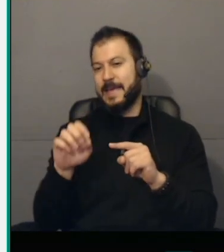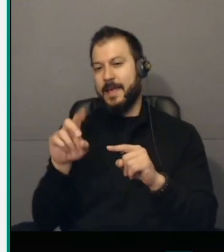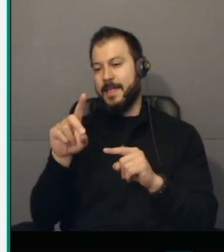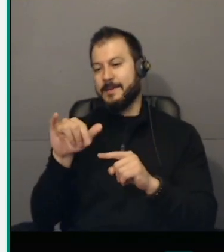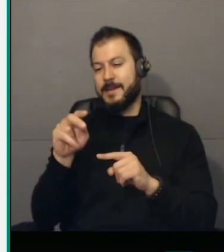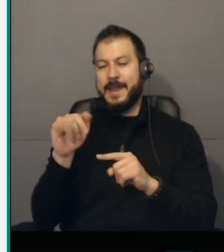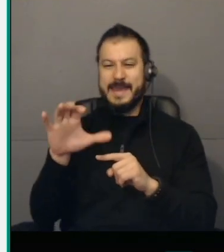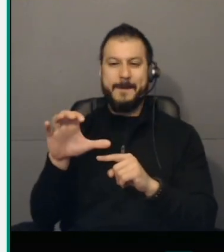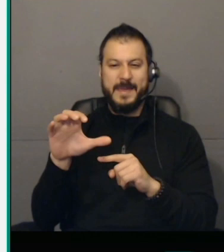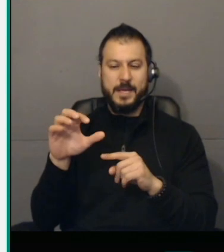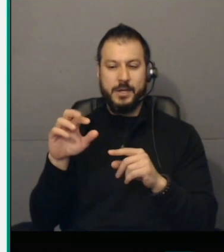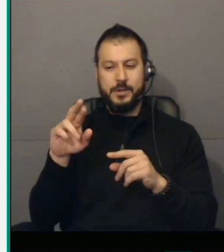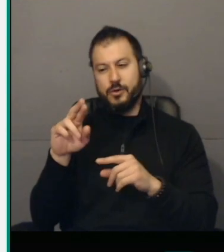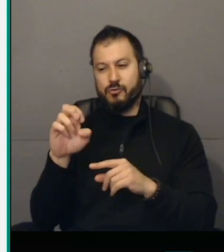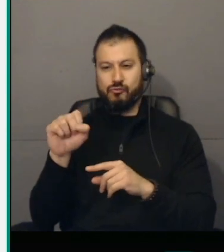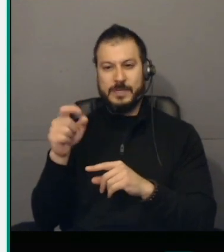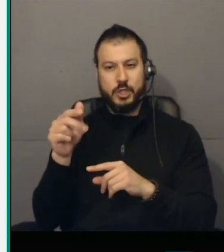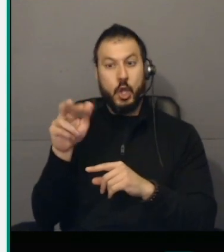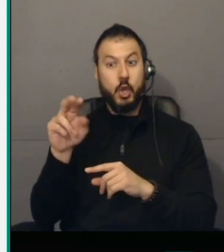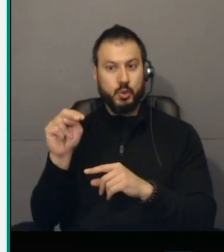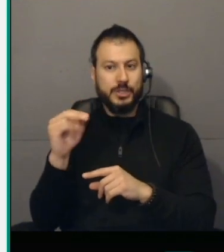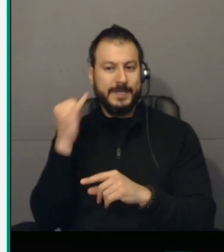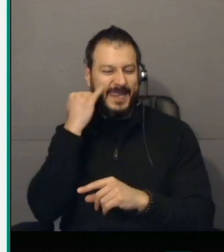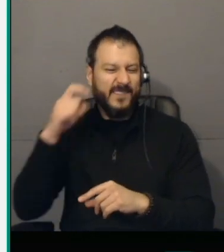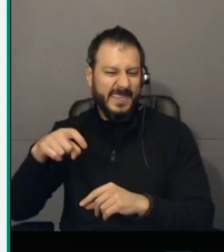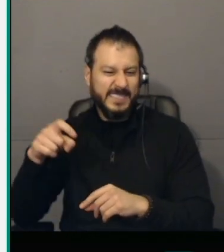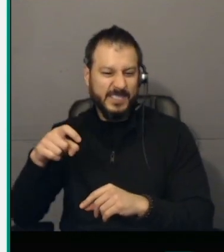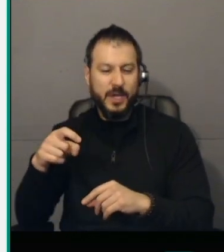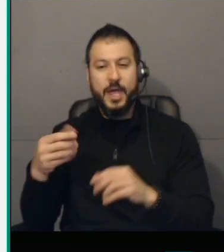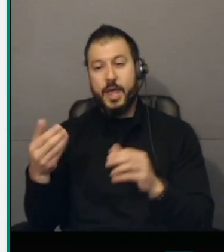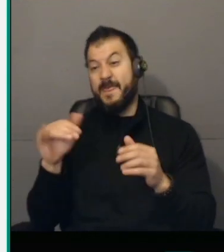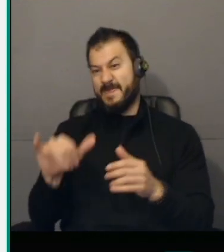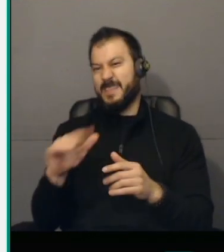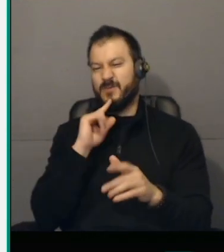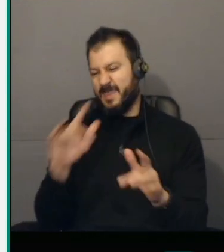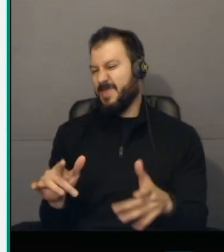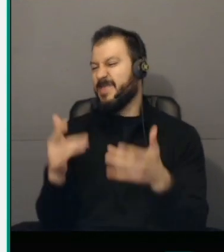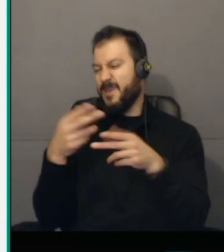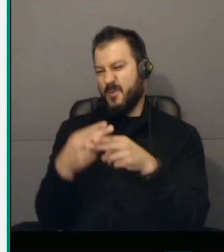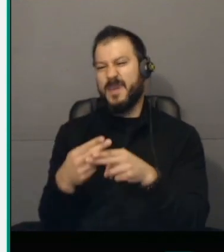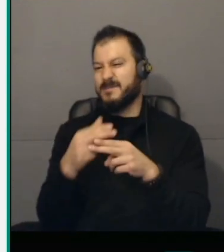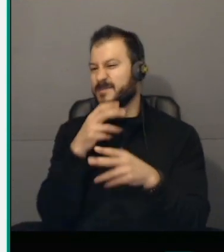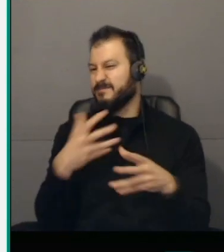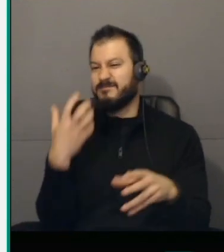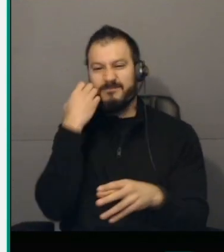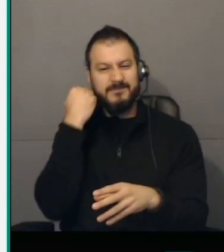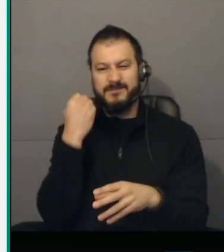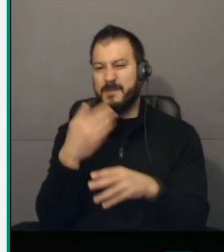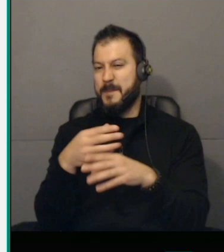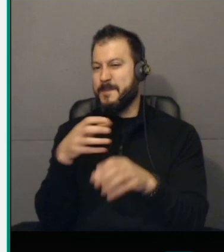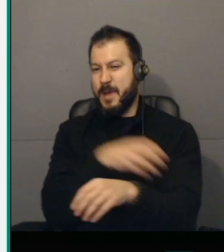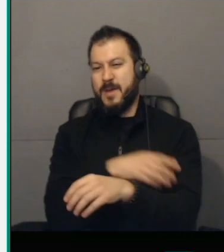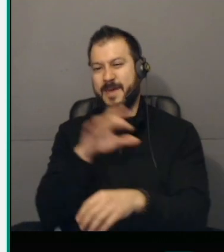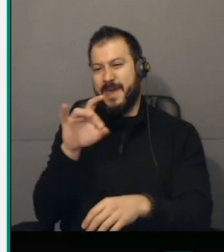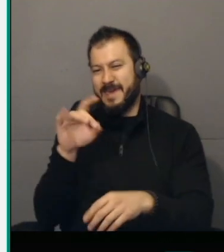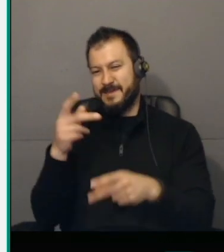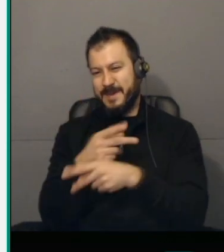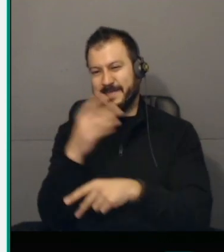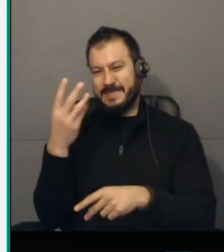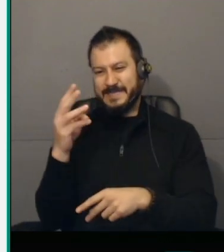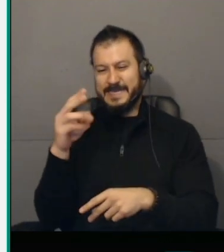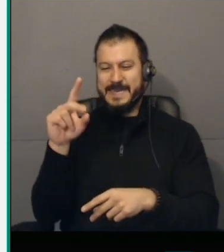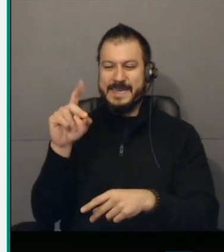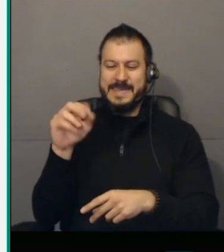dynamic resolution if necessary. The rescale shader is extremely lightweight because it's running on an 8 to 16x